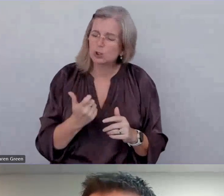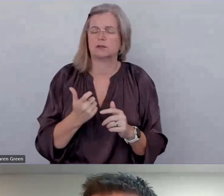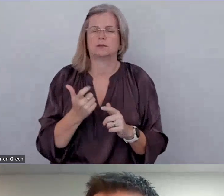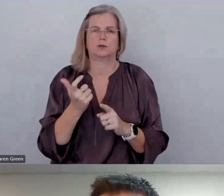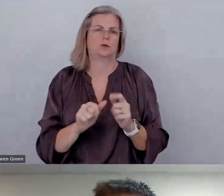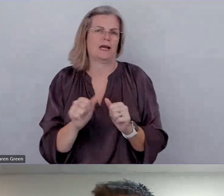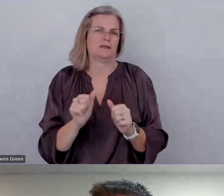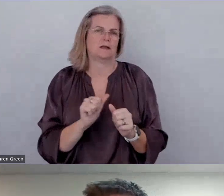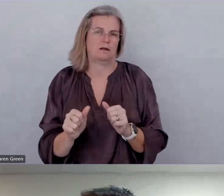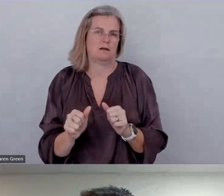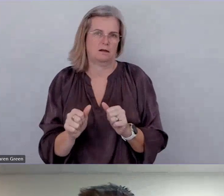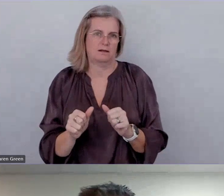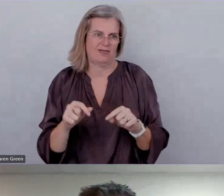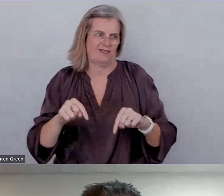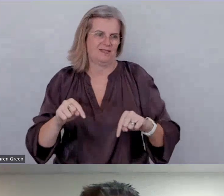talk that.